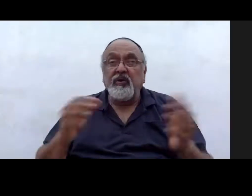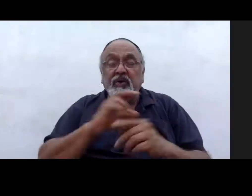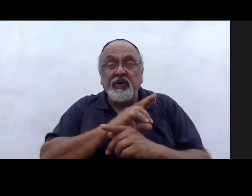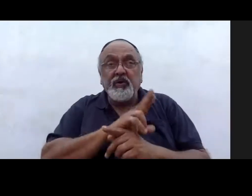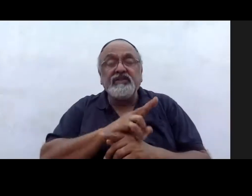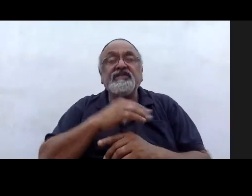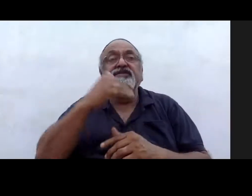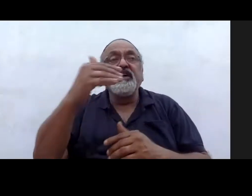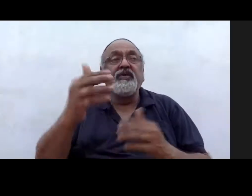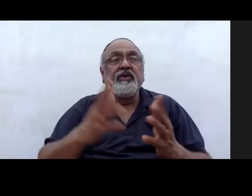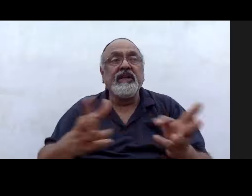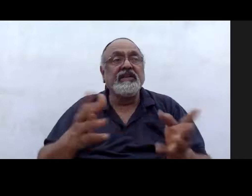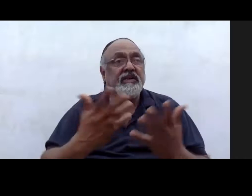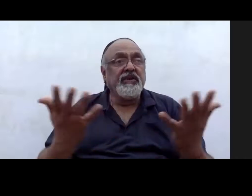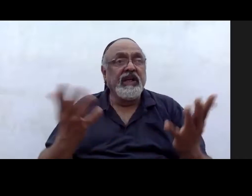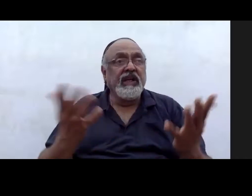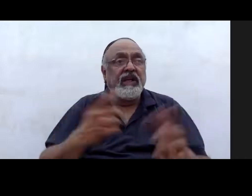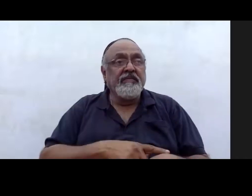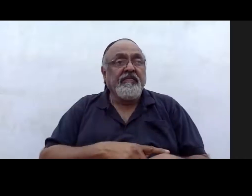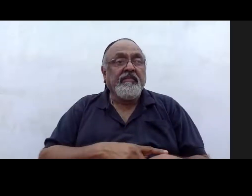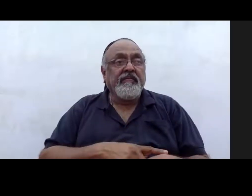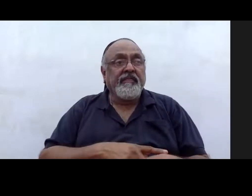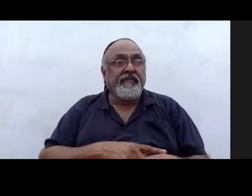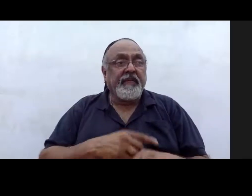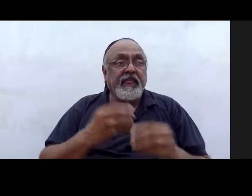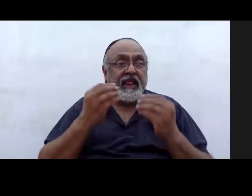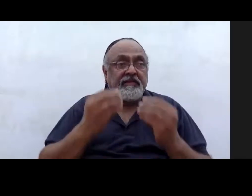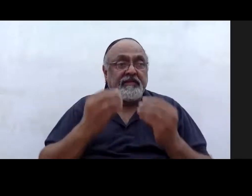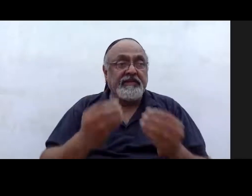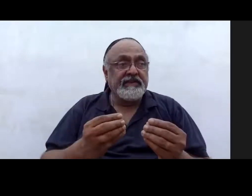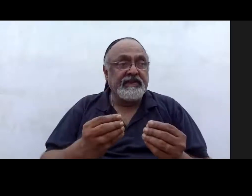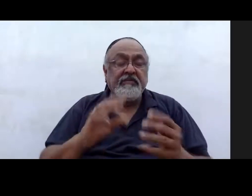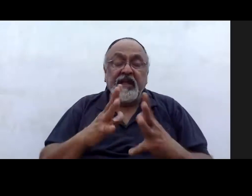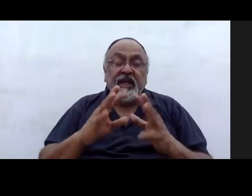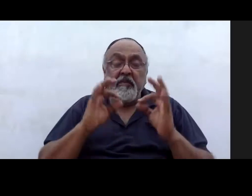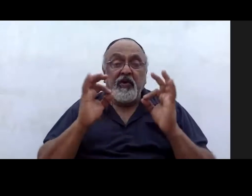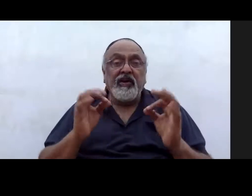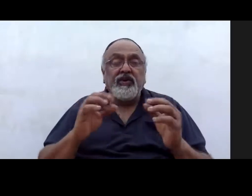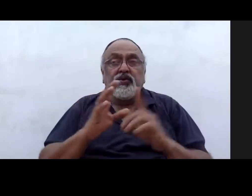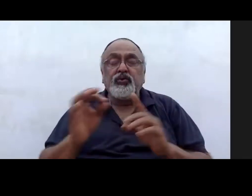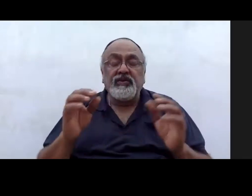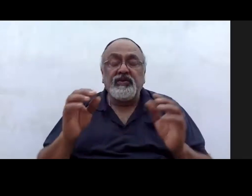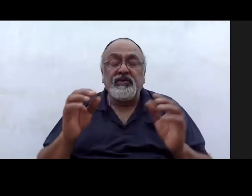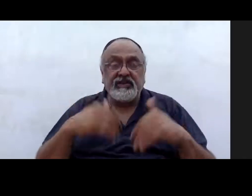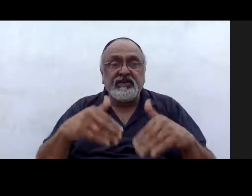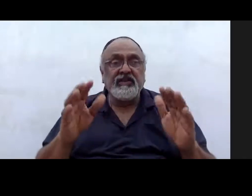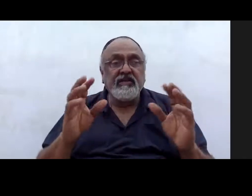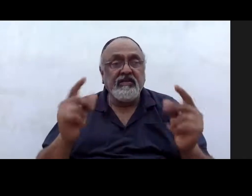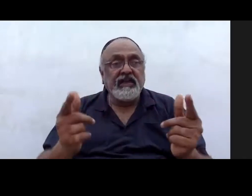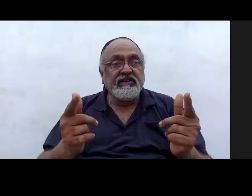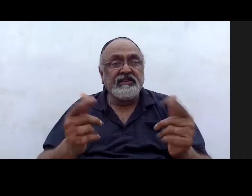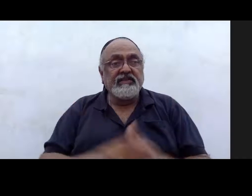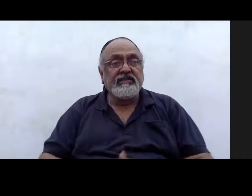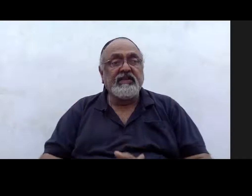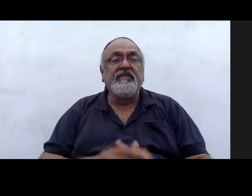in some or the other way in your future. So I think make the most of it. Thank you. Meenakshi, please